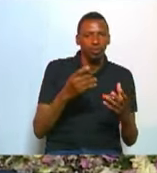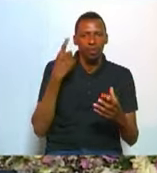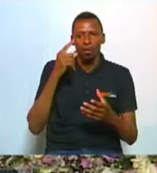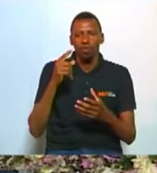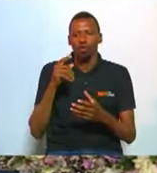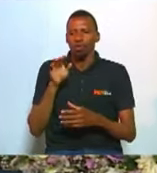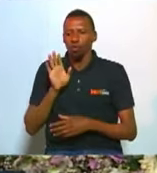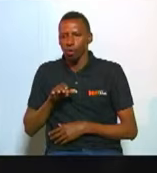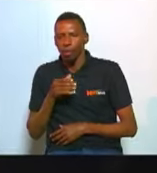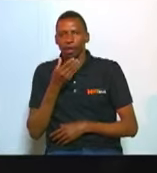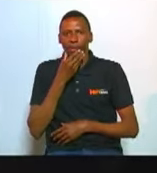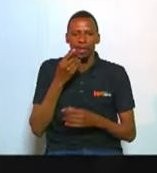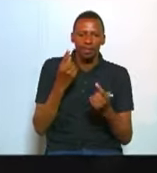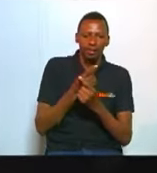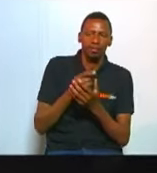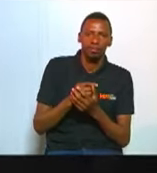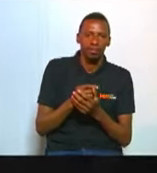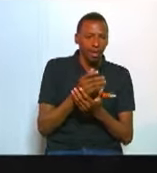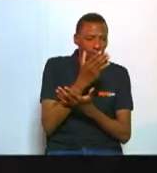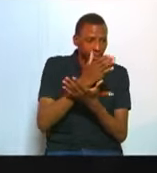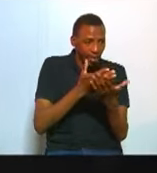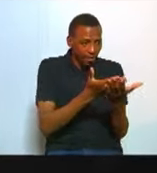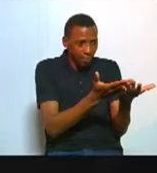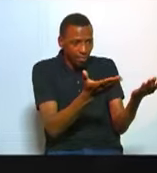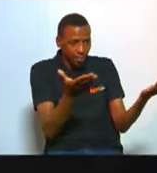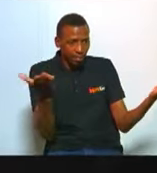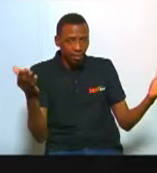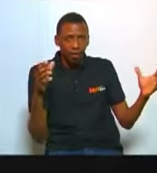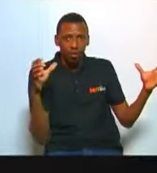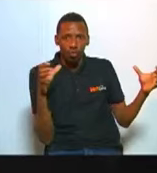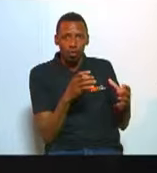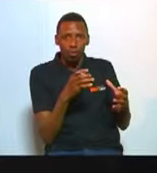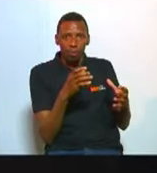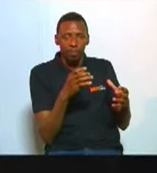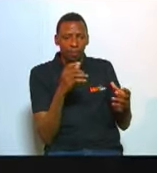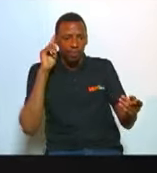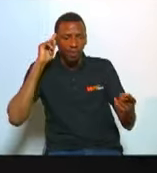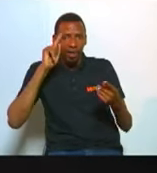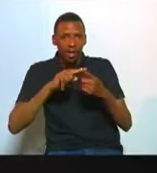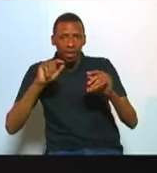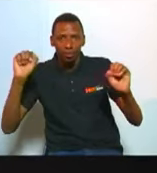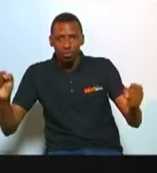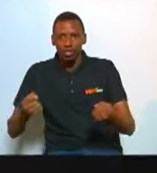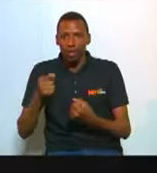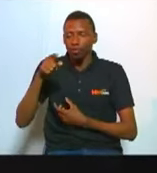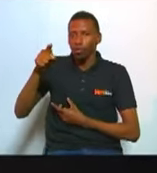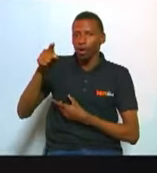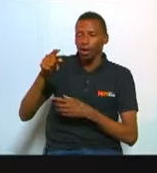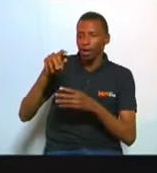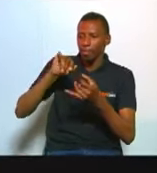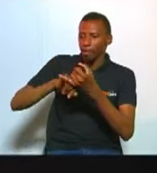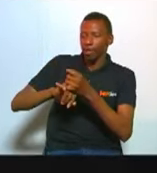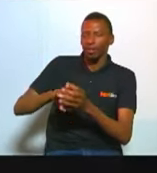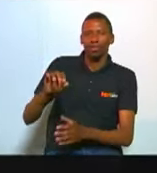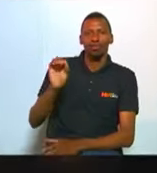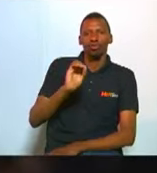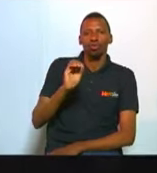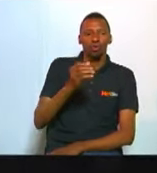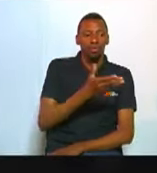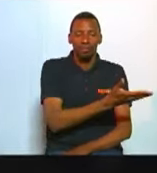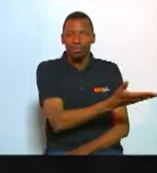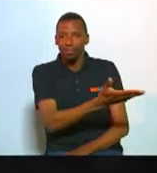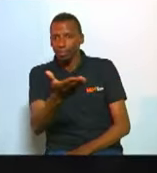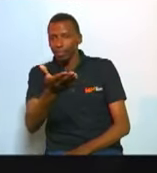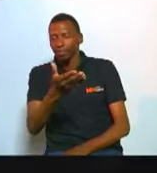Some of these groups, they are not leading to save your marriage. They are training you in a